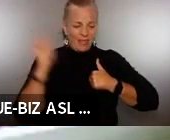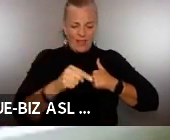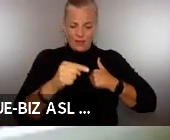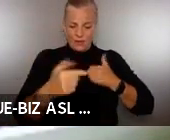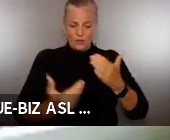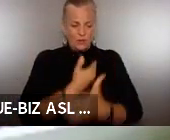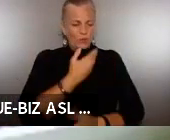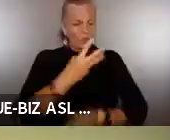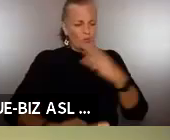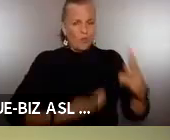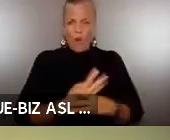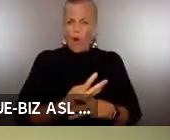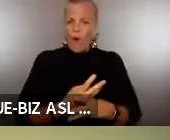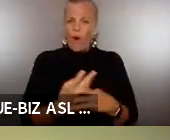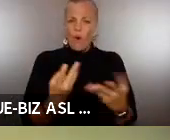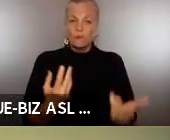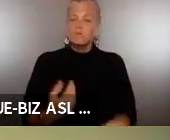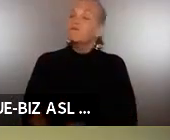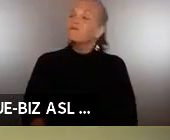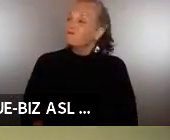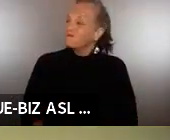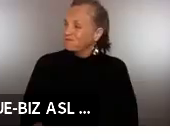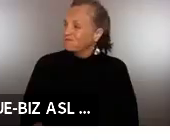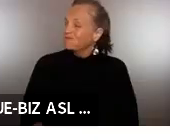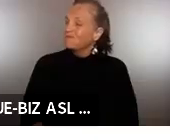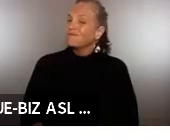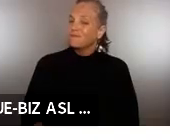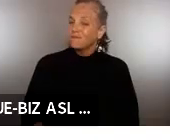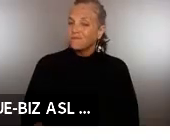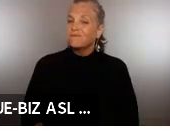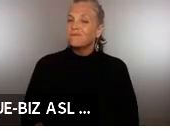Hmm. Yeah, and that's